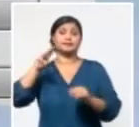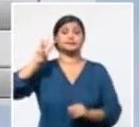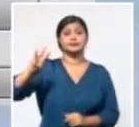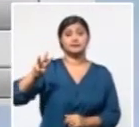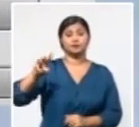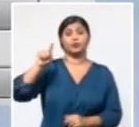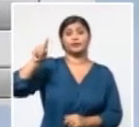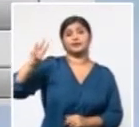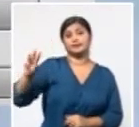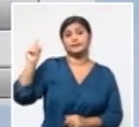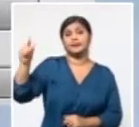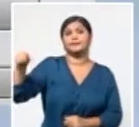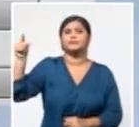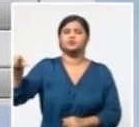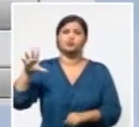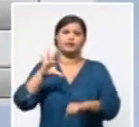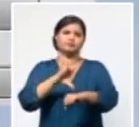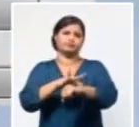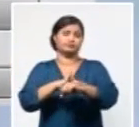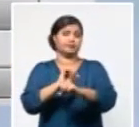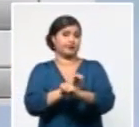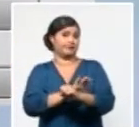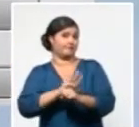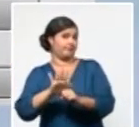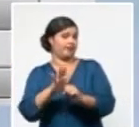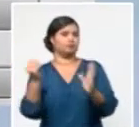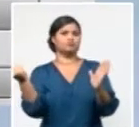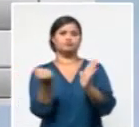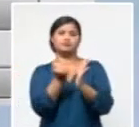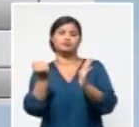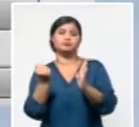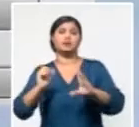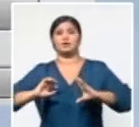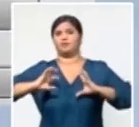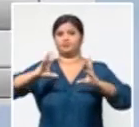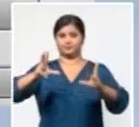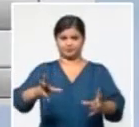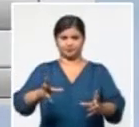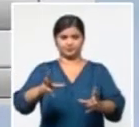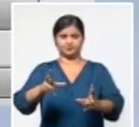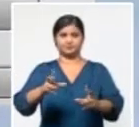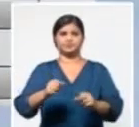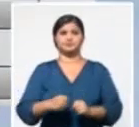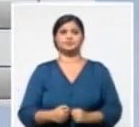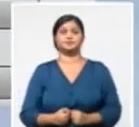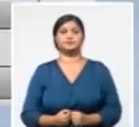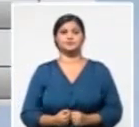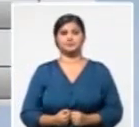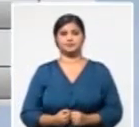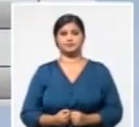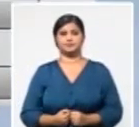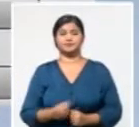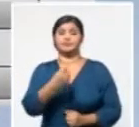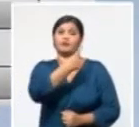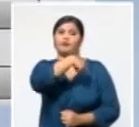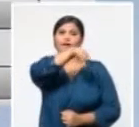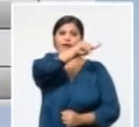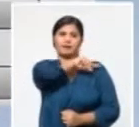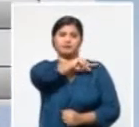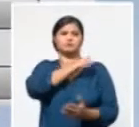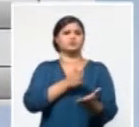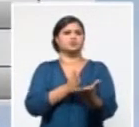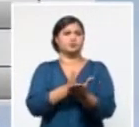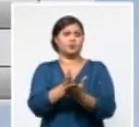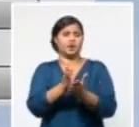215,313 people who were diagnosed with the disease yesterday in the world. Likewise, again, a very